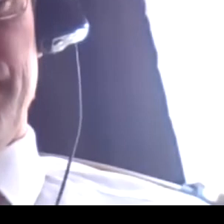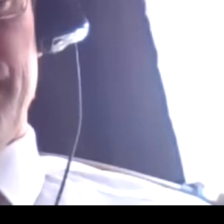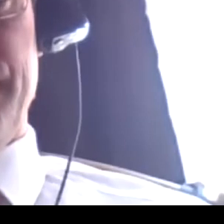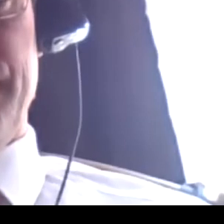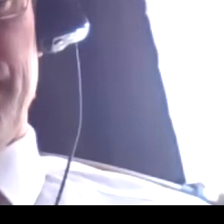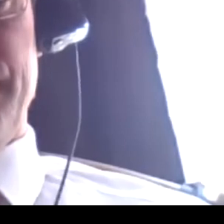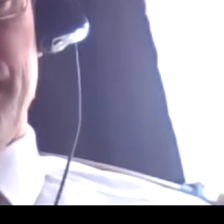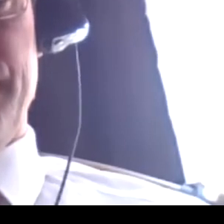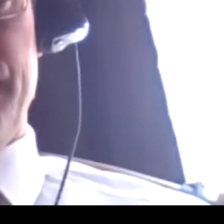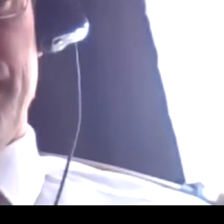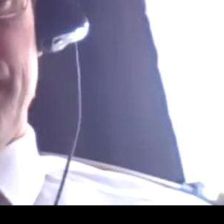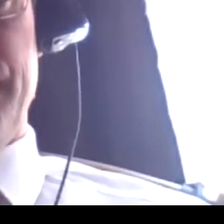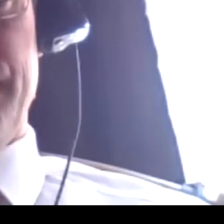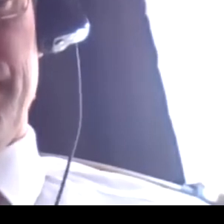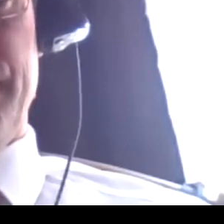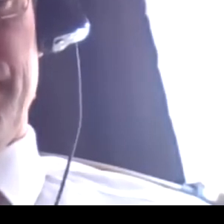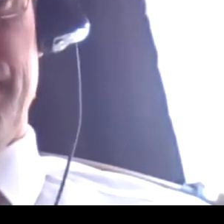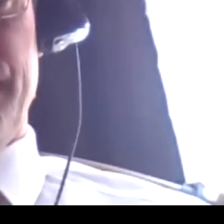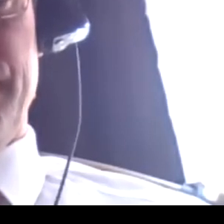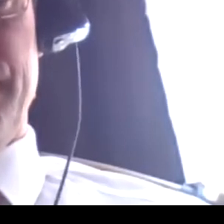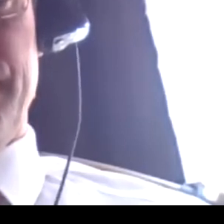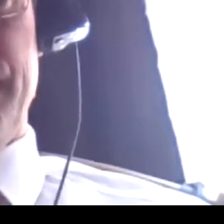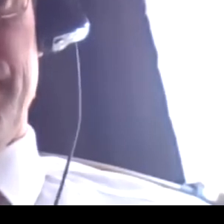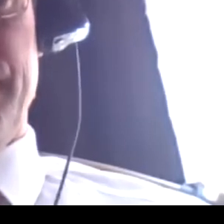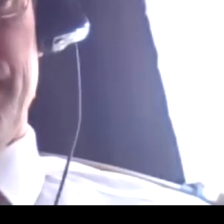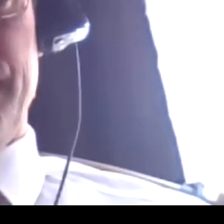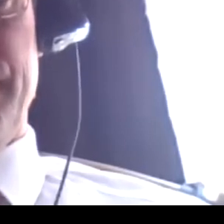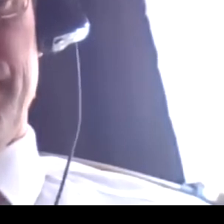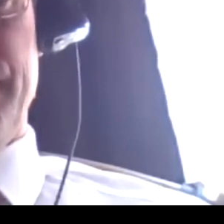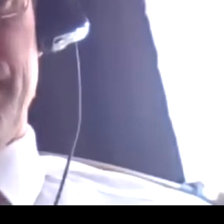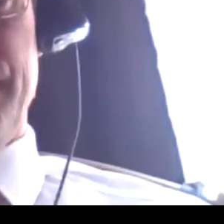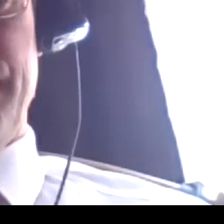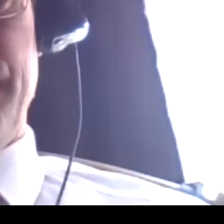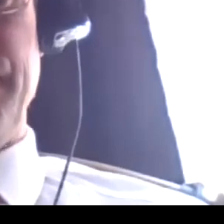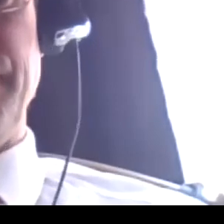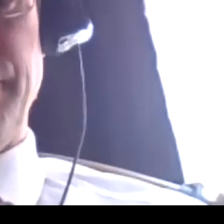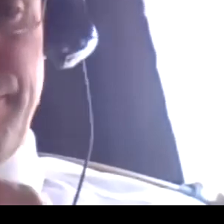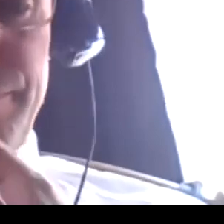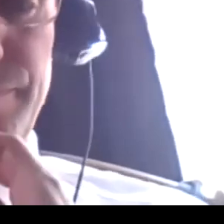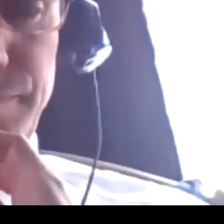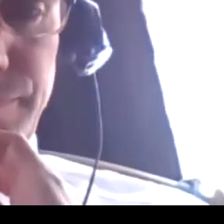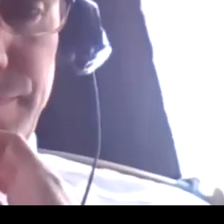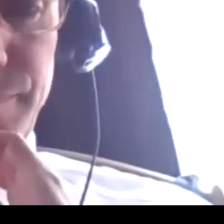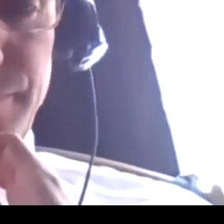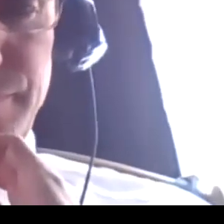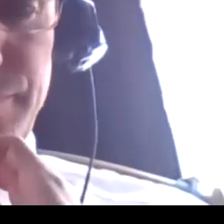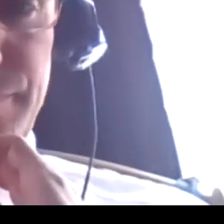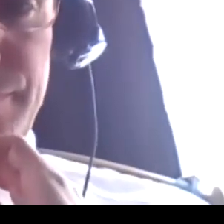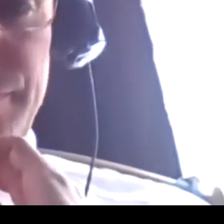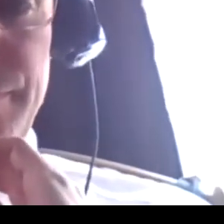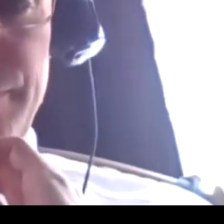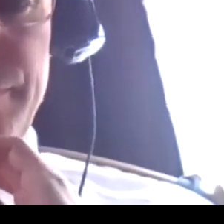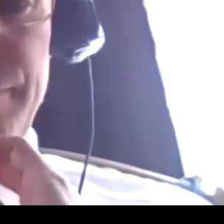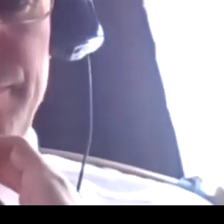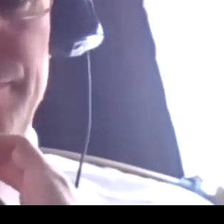Tony Sumner-Beebe for all their assistance during the course of this 4 days. It's been an